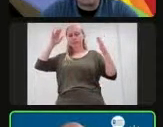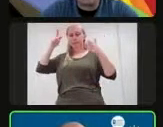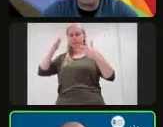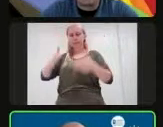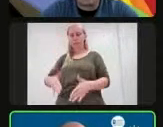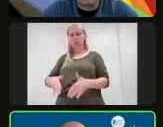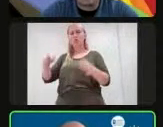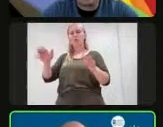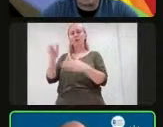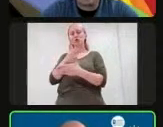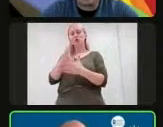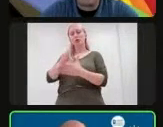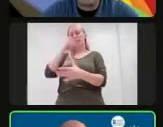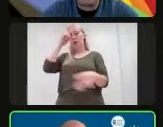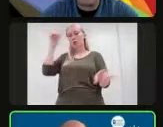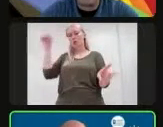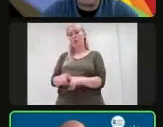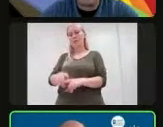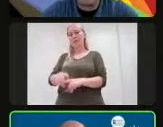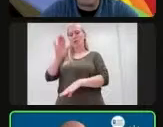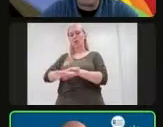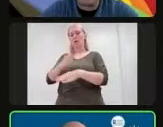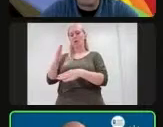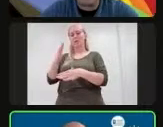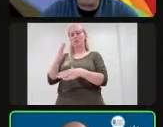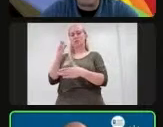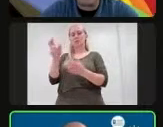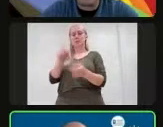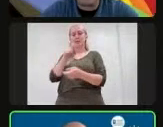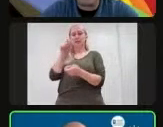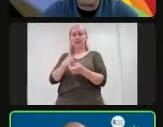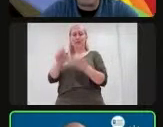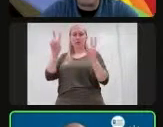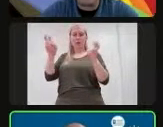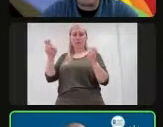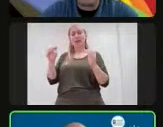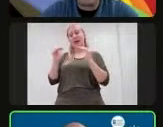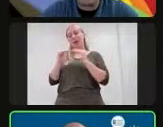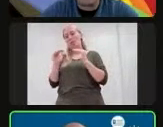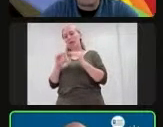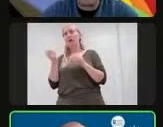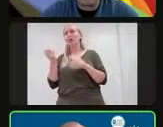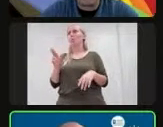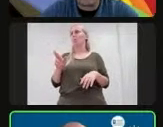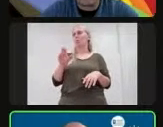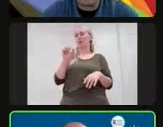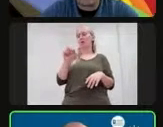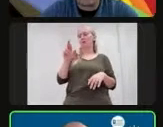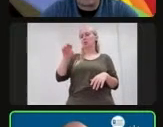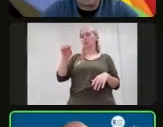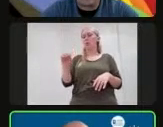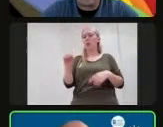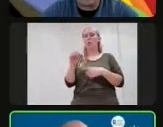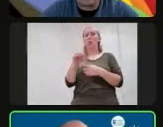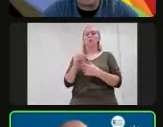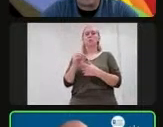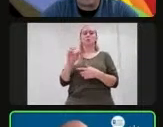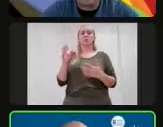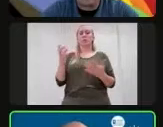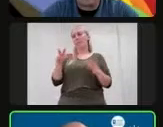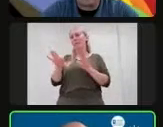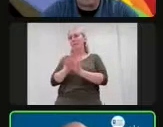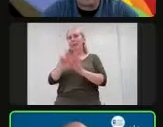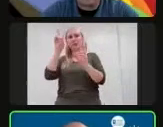some shared ground on particular topics, be that equity or SROs or, pick your